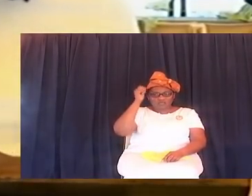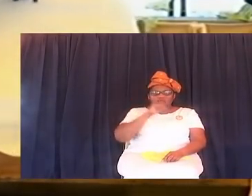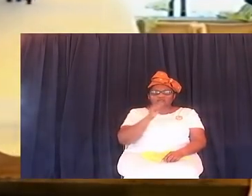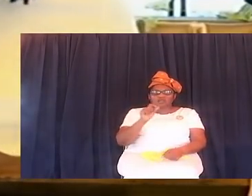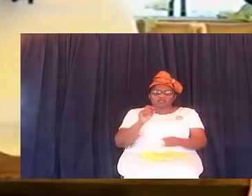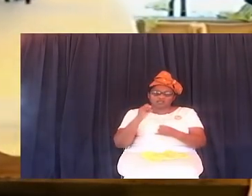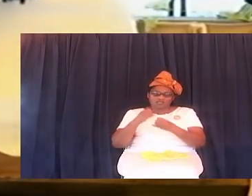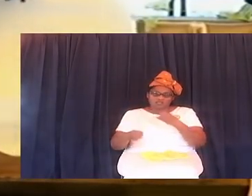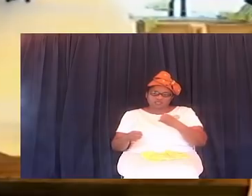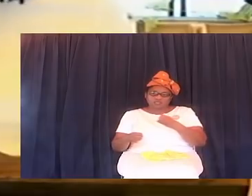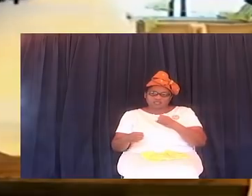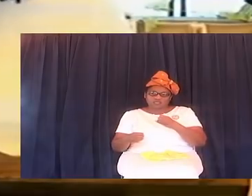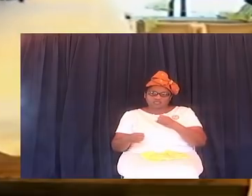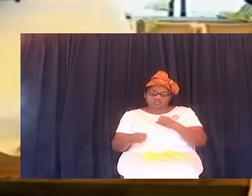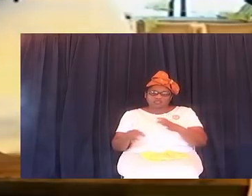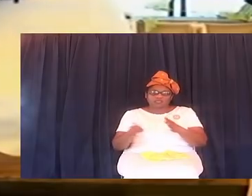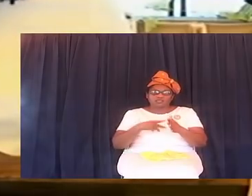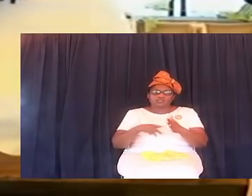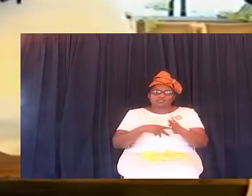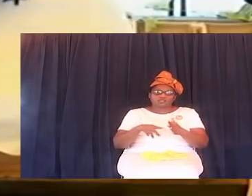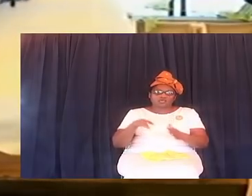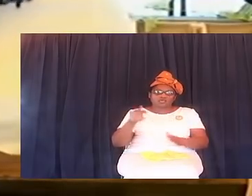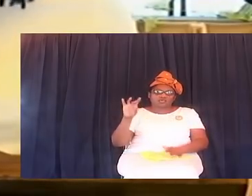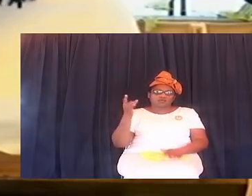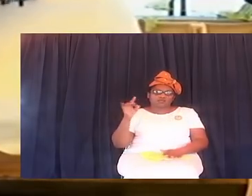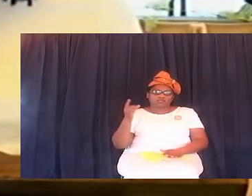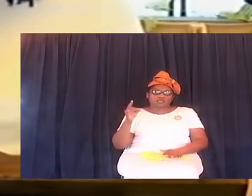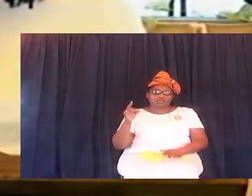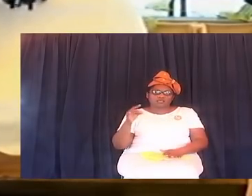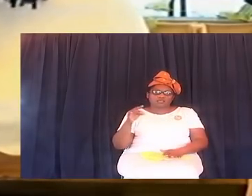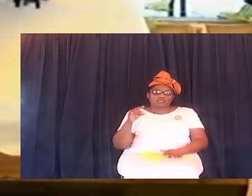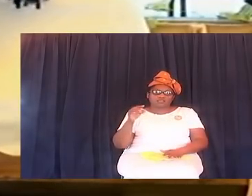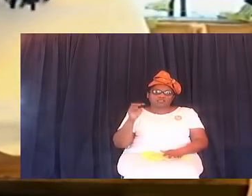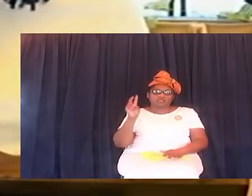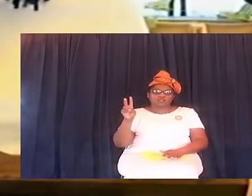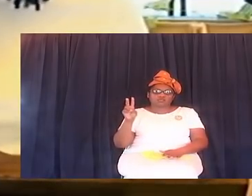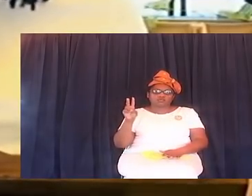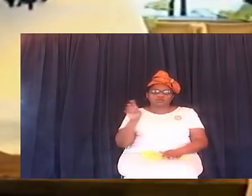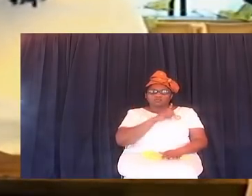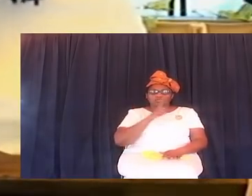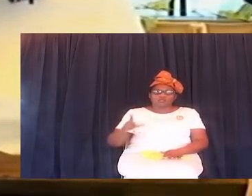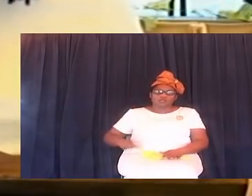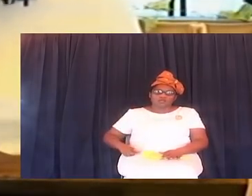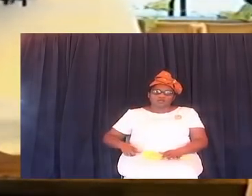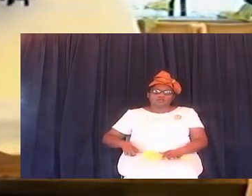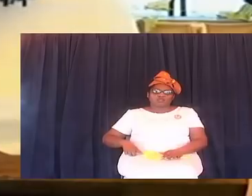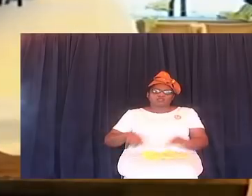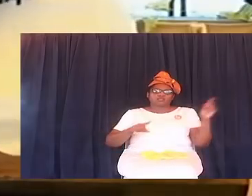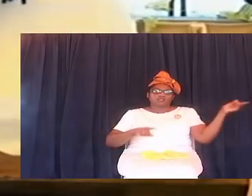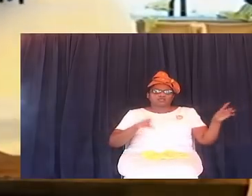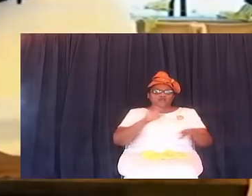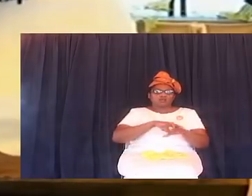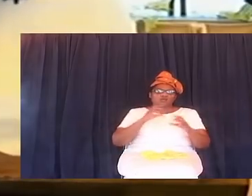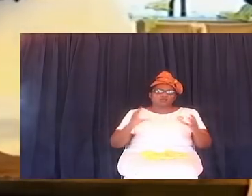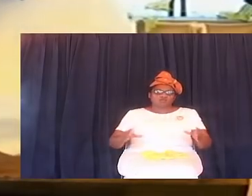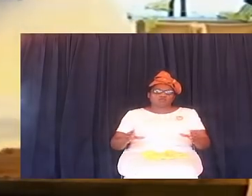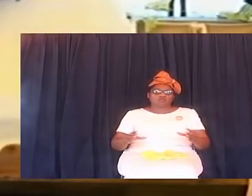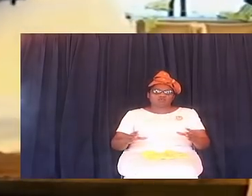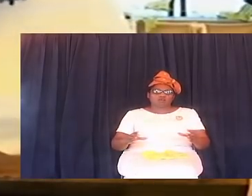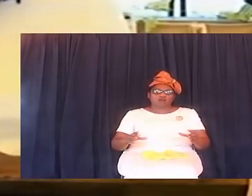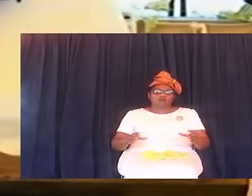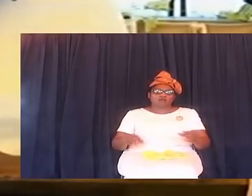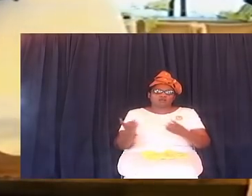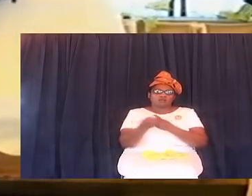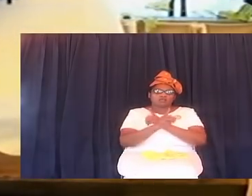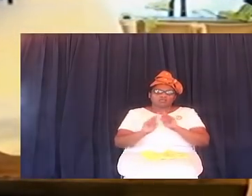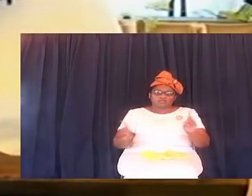Psalms 18 verse 2, the Lord is my rock and my fortress and my deliverer. Psalms